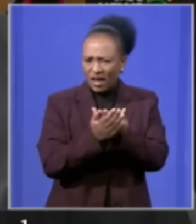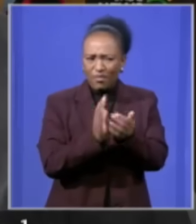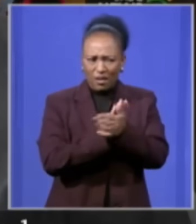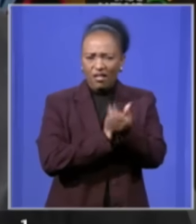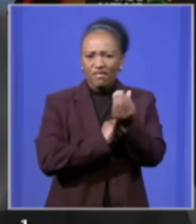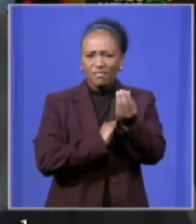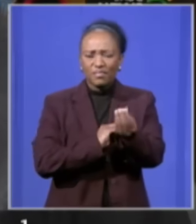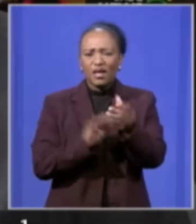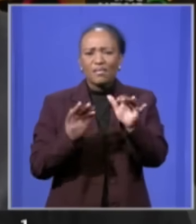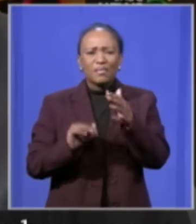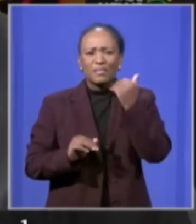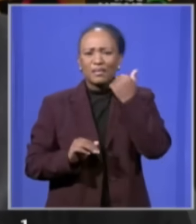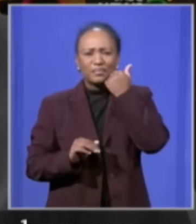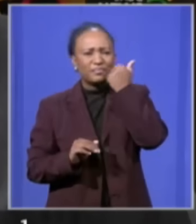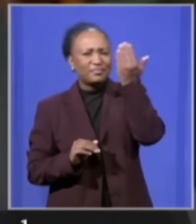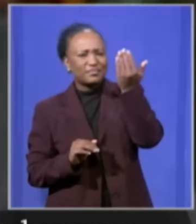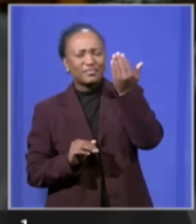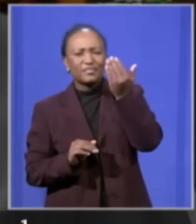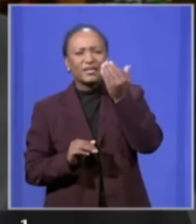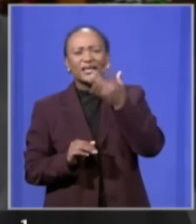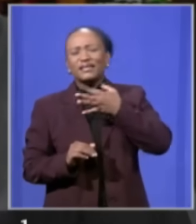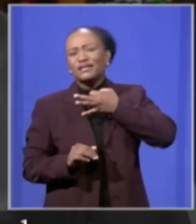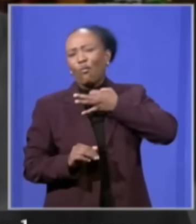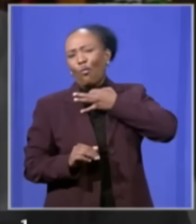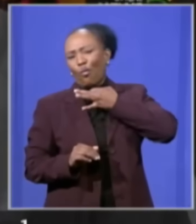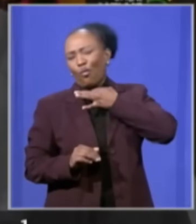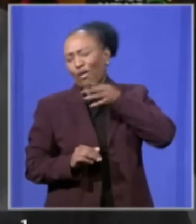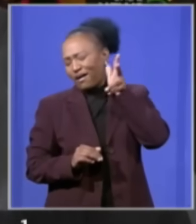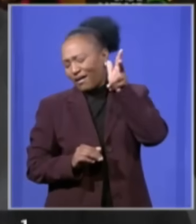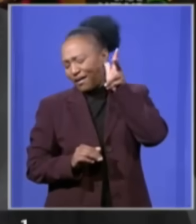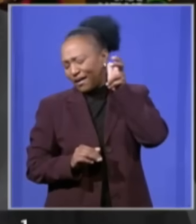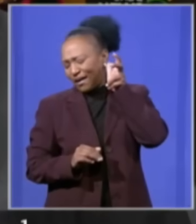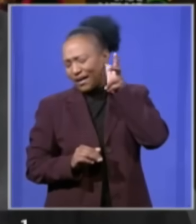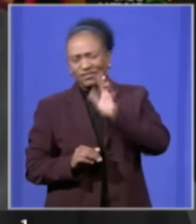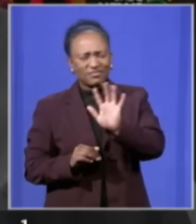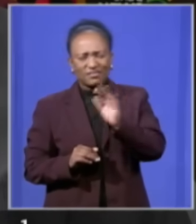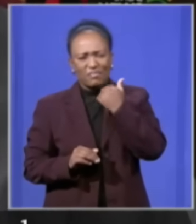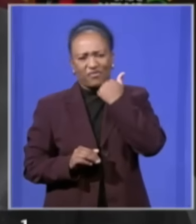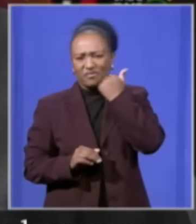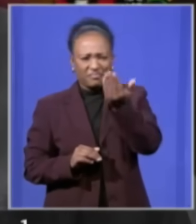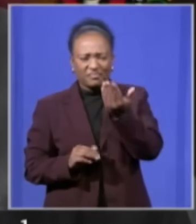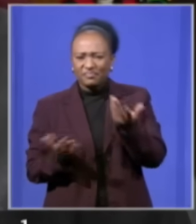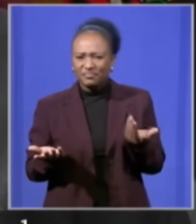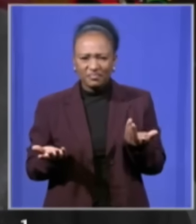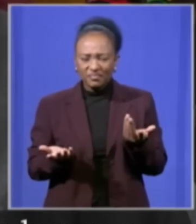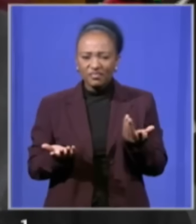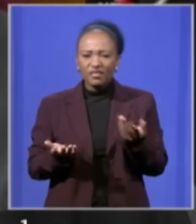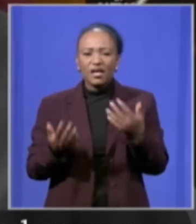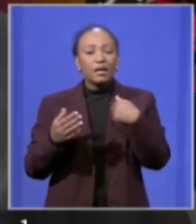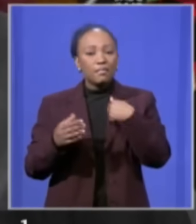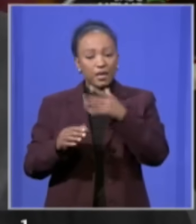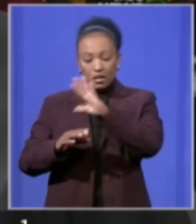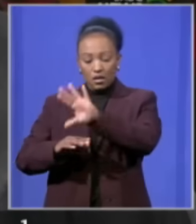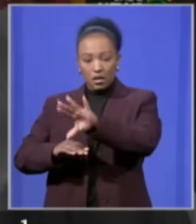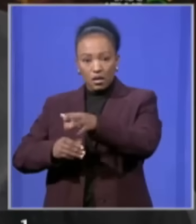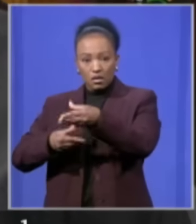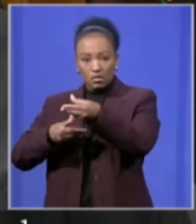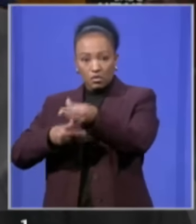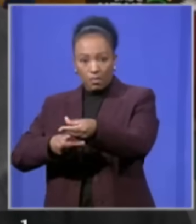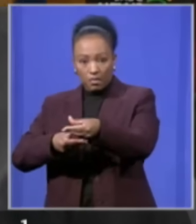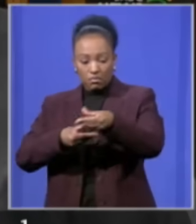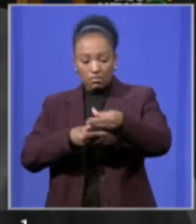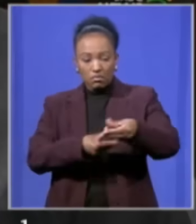nyaka sekgowa my dear. Batho ga ba sa nyaka go kwa sekgowa. They've had enough of that. Erikebo ke ba dile ditokomane ka moka tse